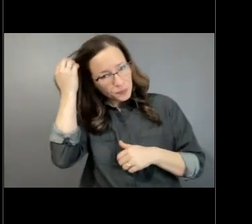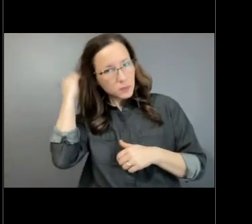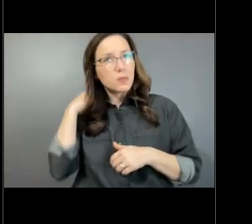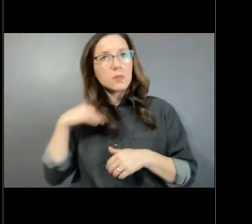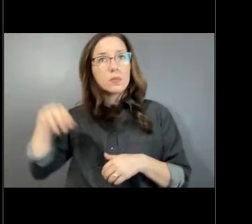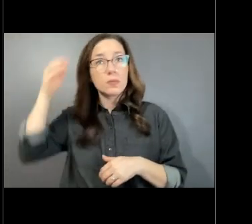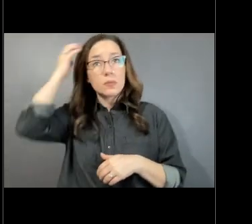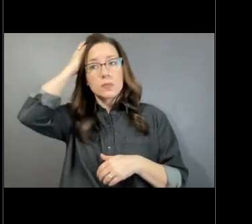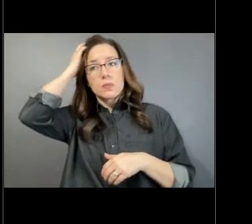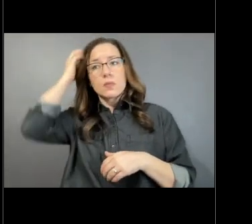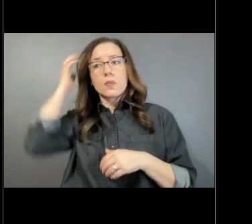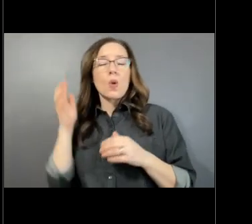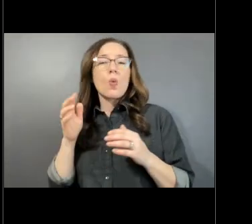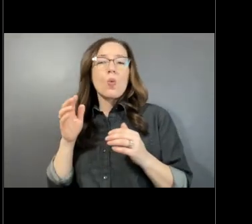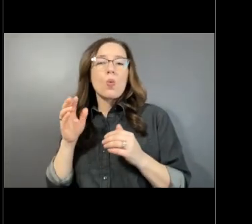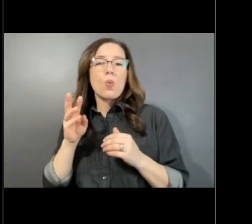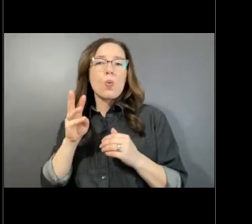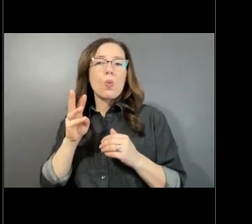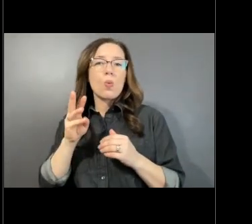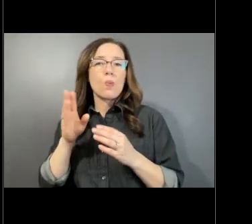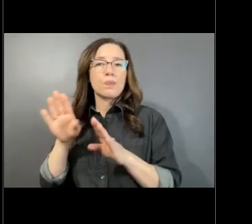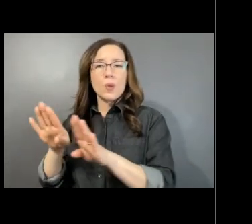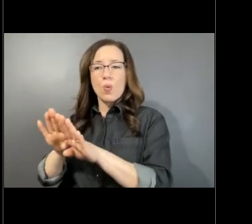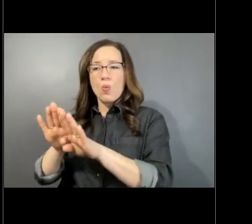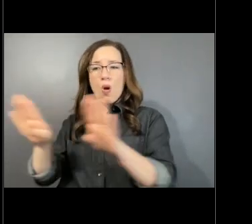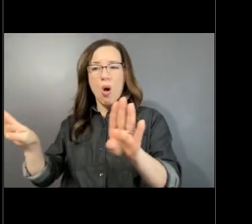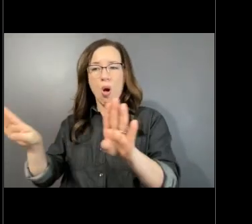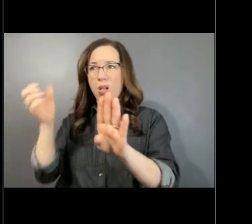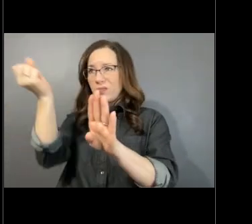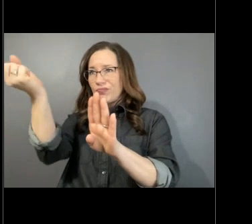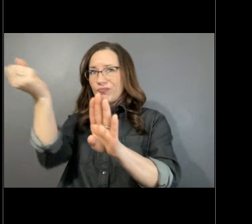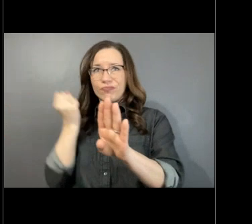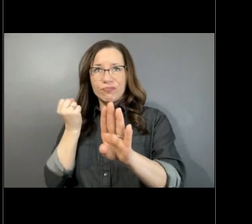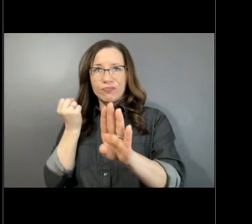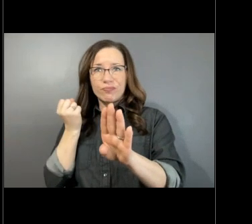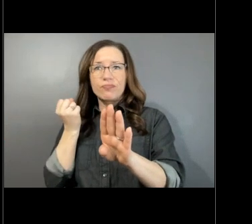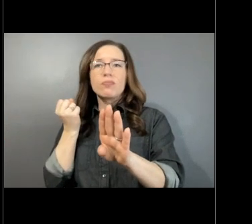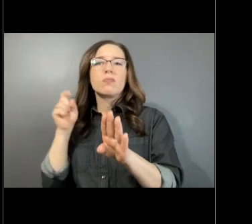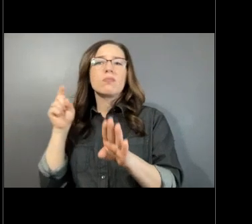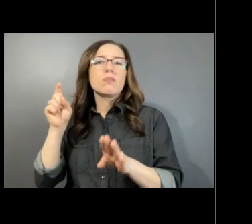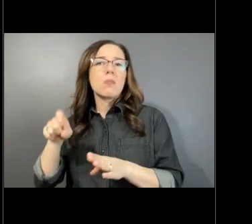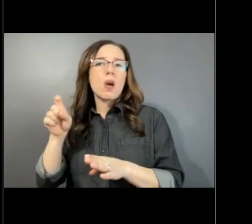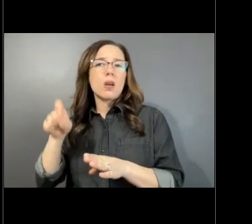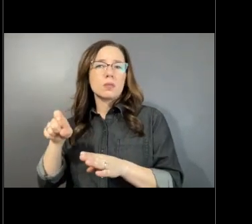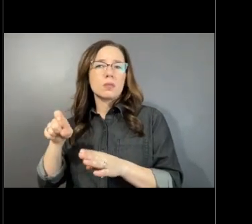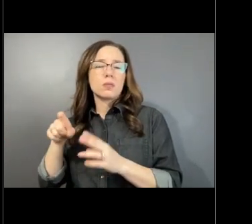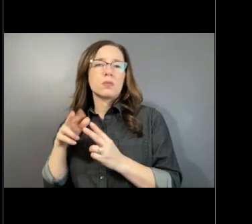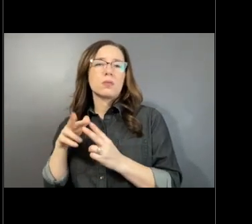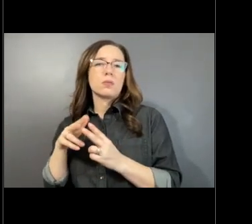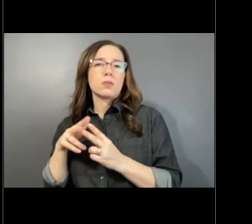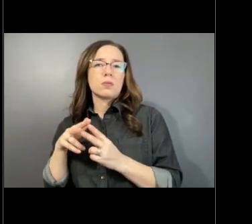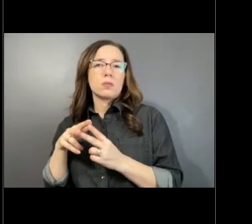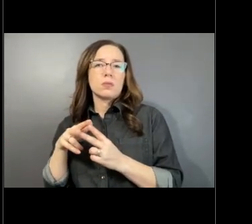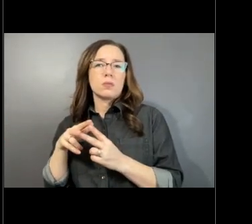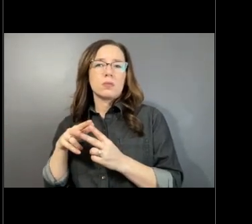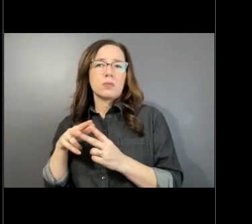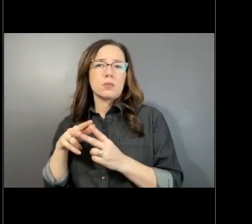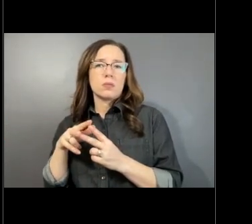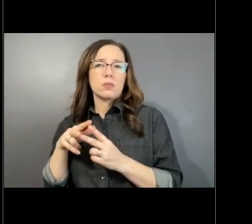Wall-mounted ovens, like ovens and ranges, must have either a parallel